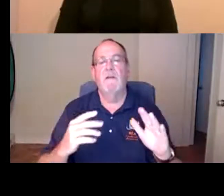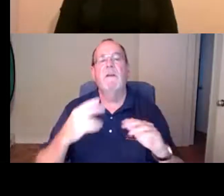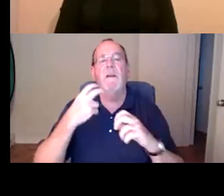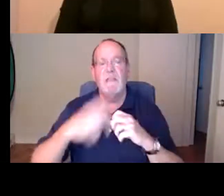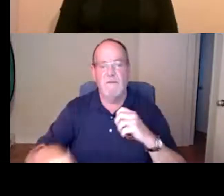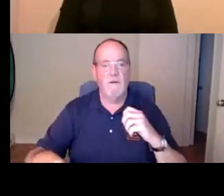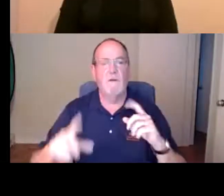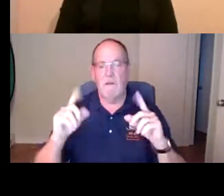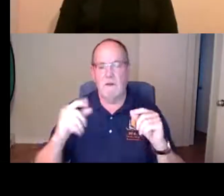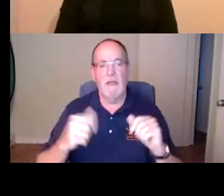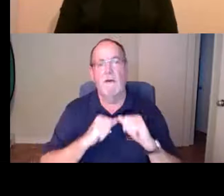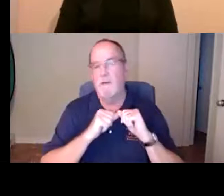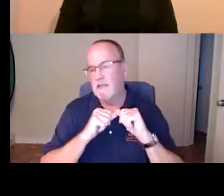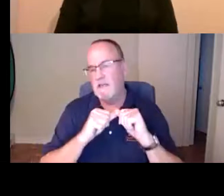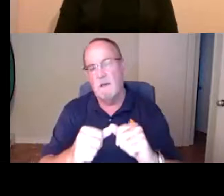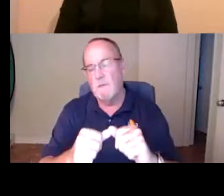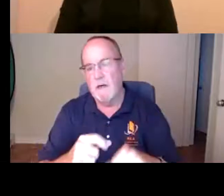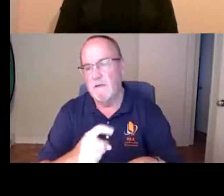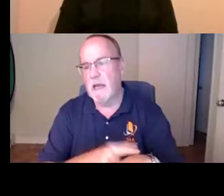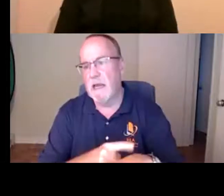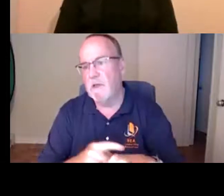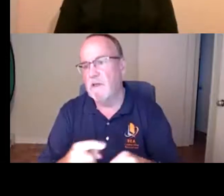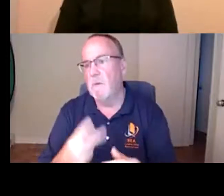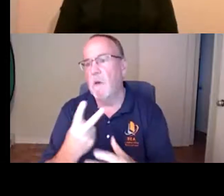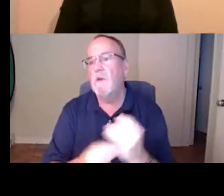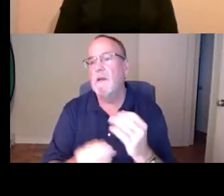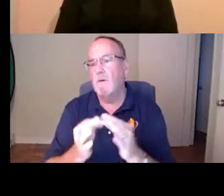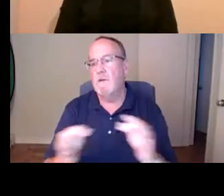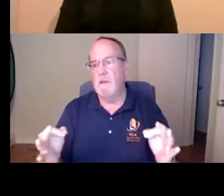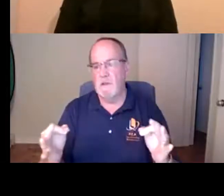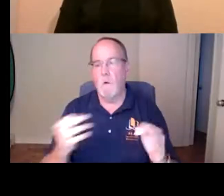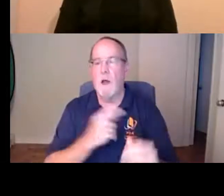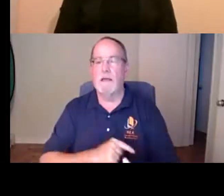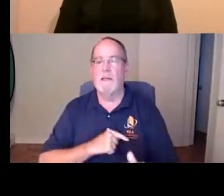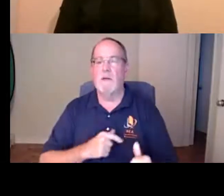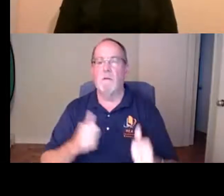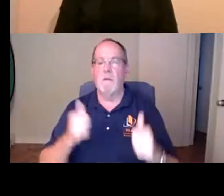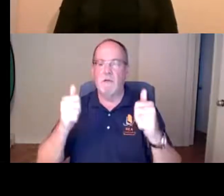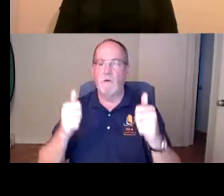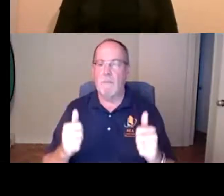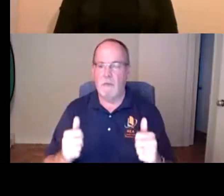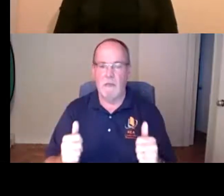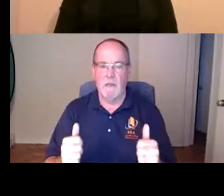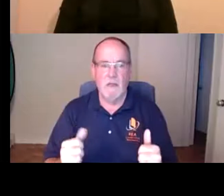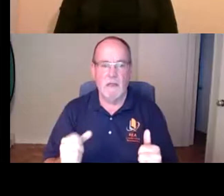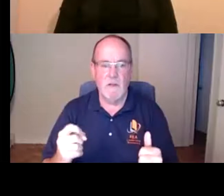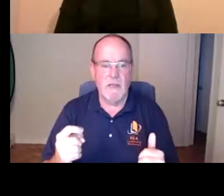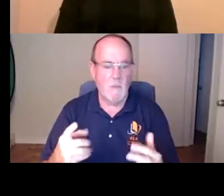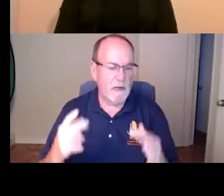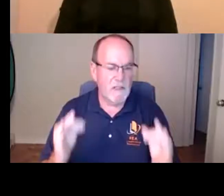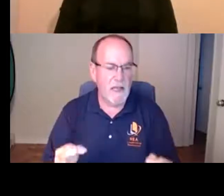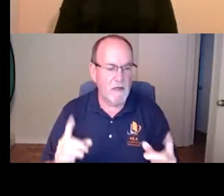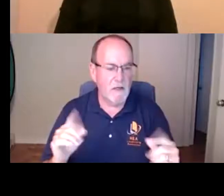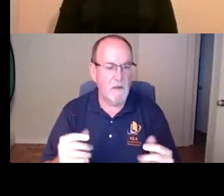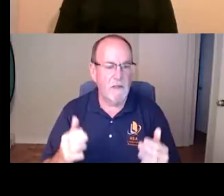it's very difficult to do that over an extended period of time. And so both languages, the quality start really dropping. And so that's